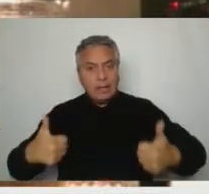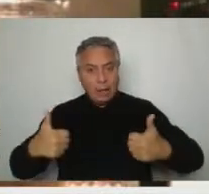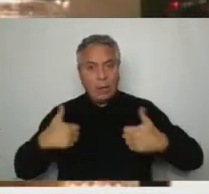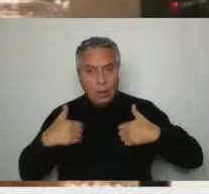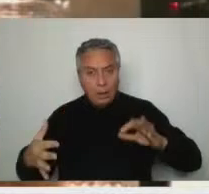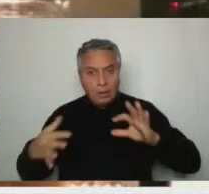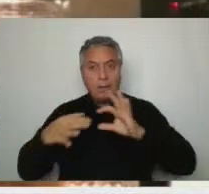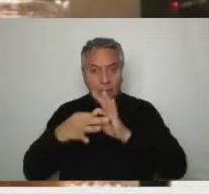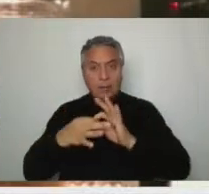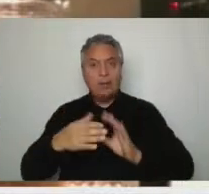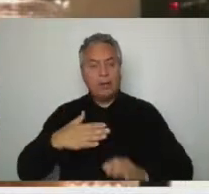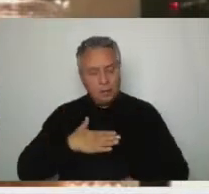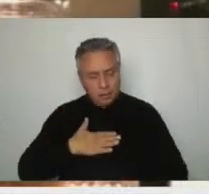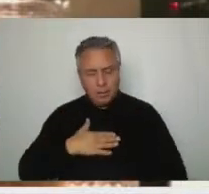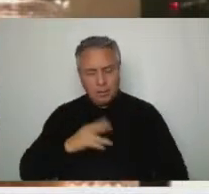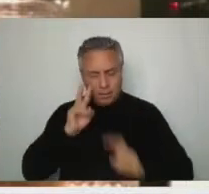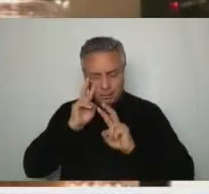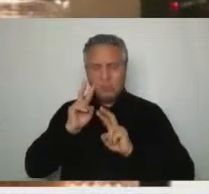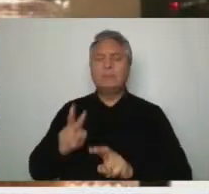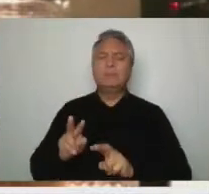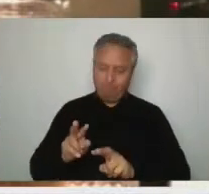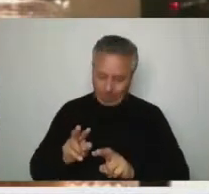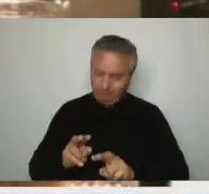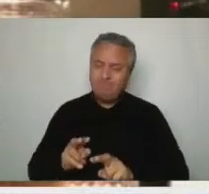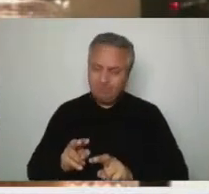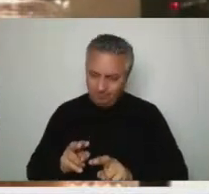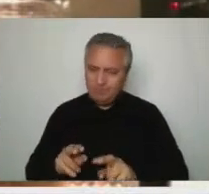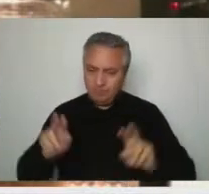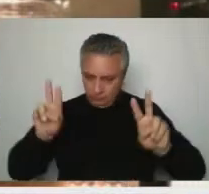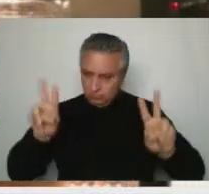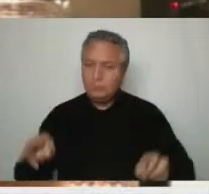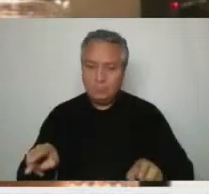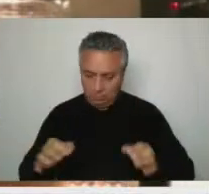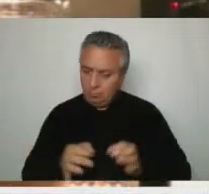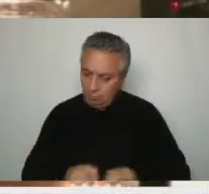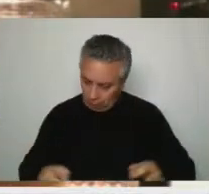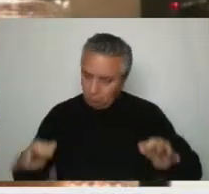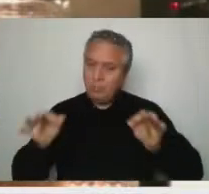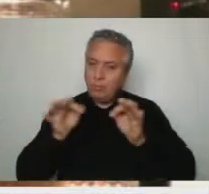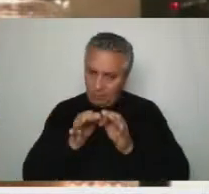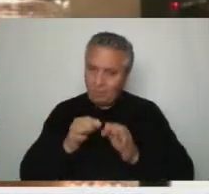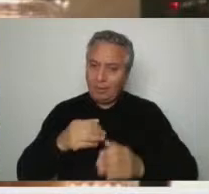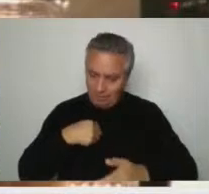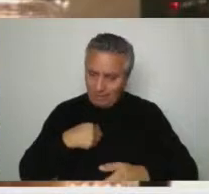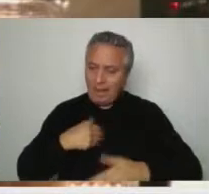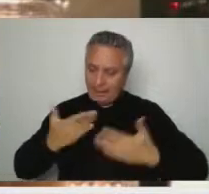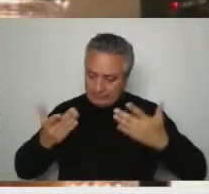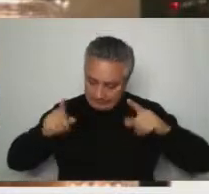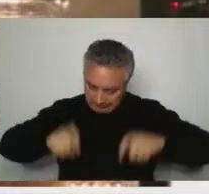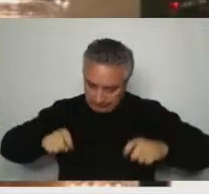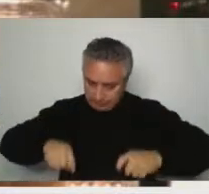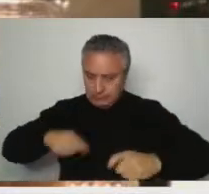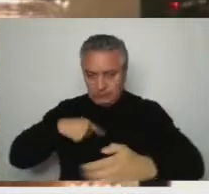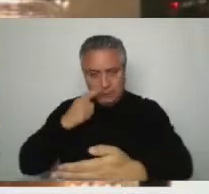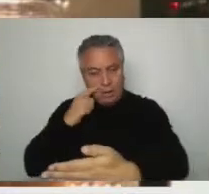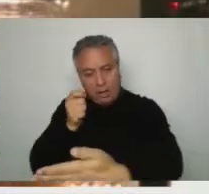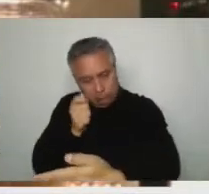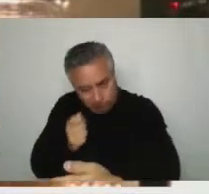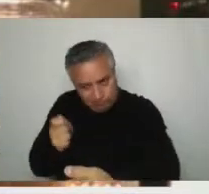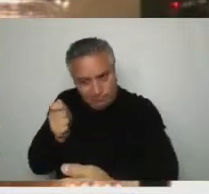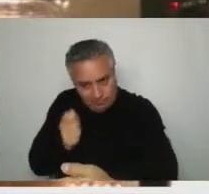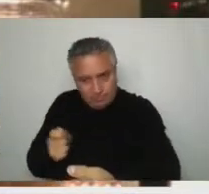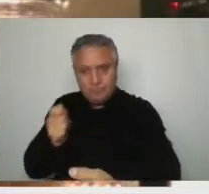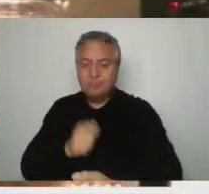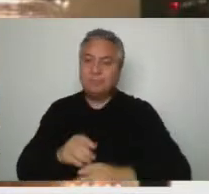could have an impact on health. And I definitely think that is worth analyzing. And that's what I have for